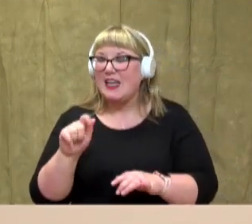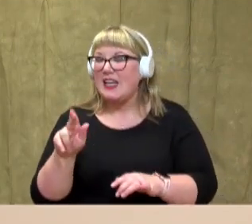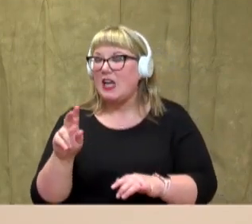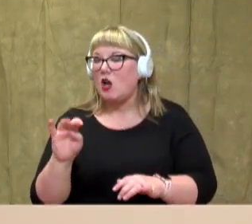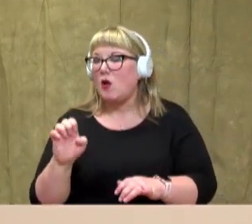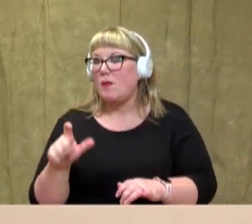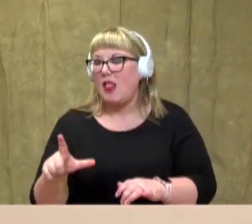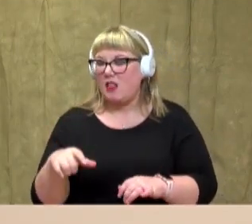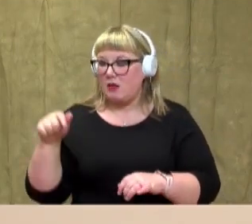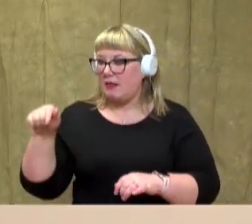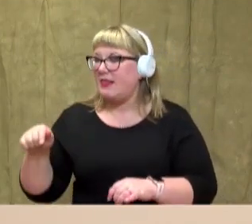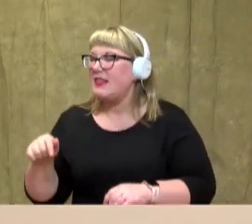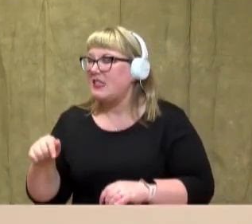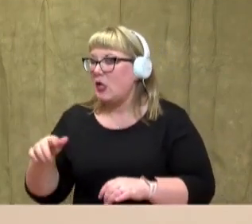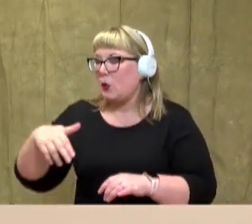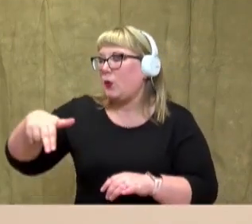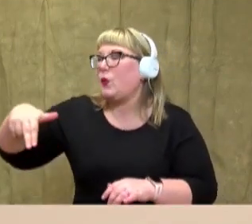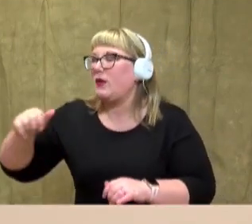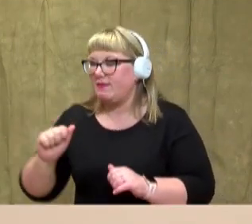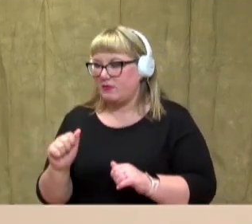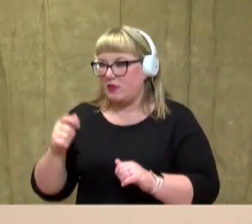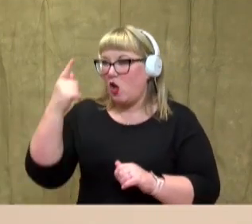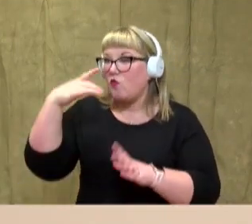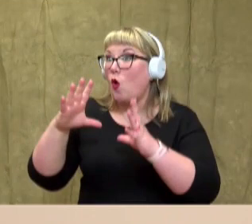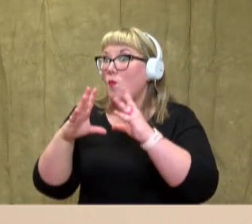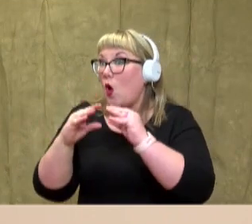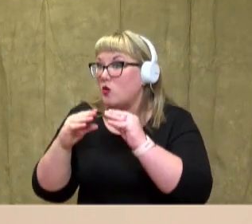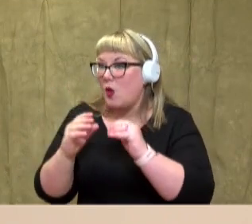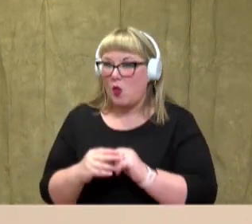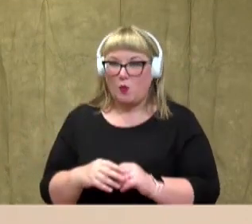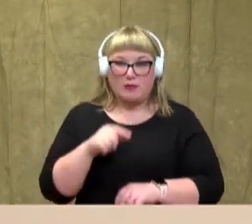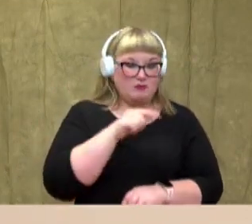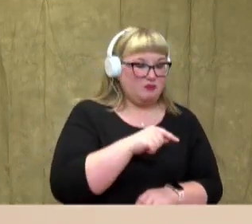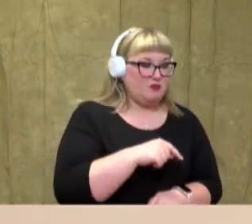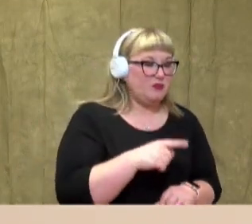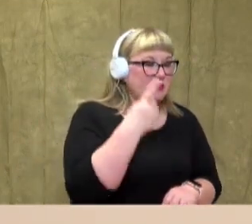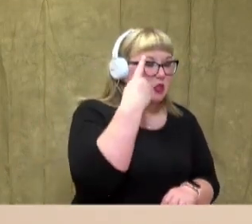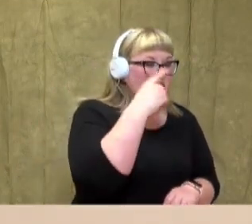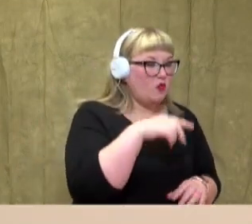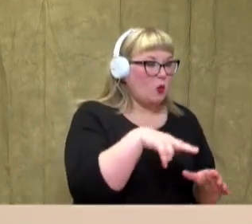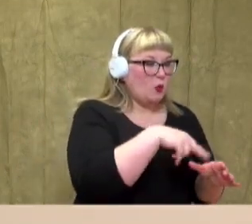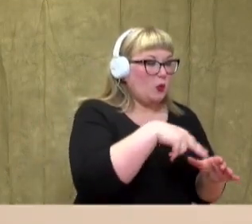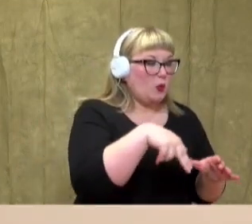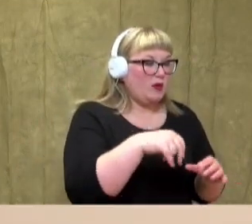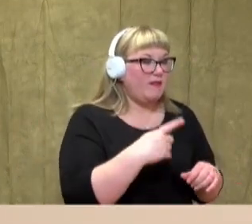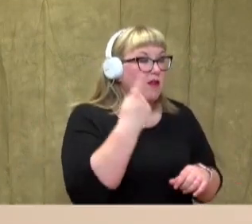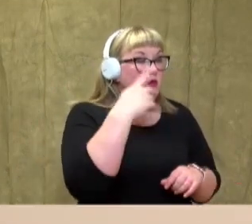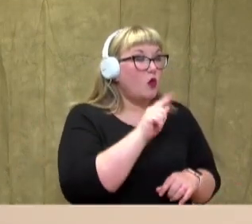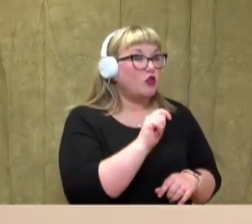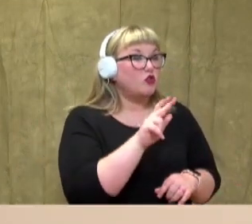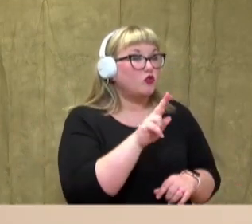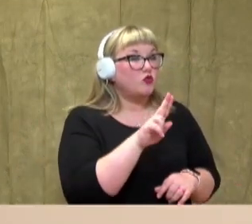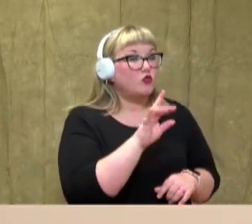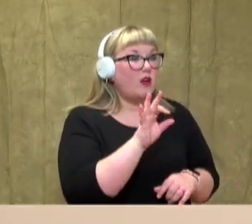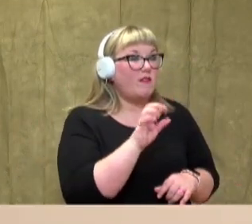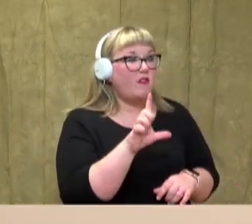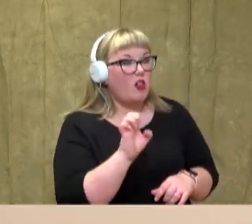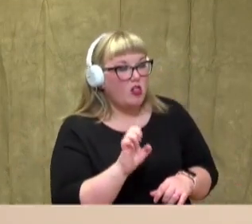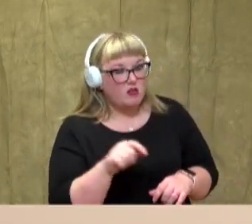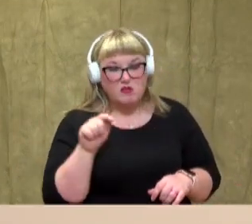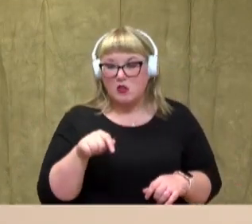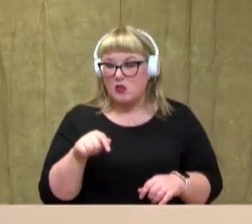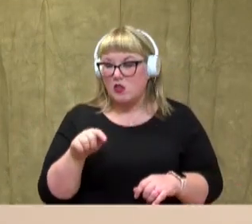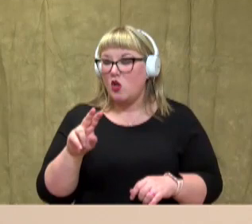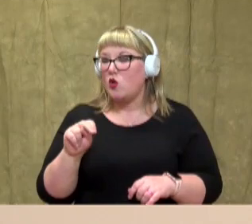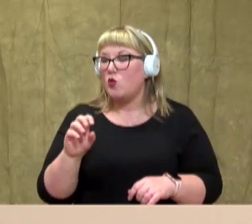inside. And this wiggle is for marshmallow. This is the squiggle for a truffle. This is one